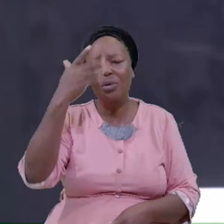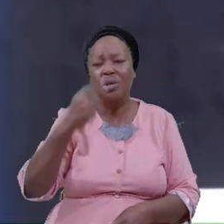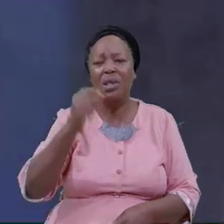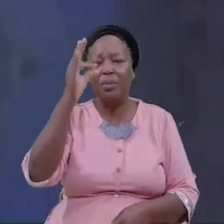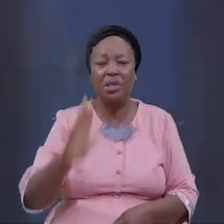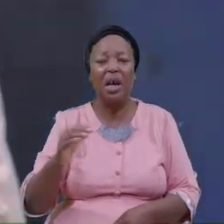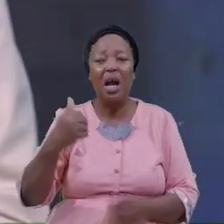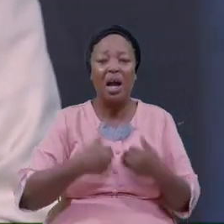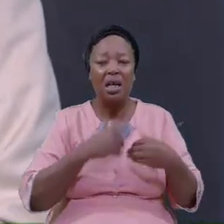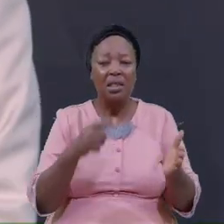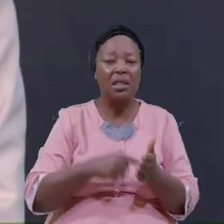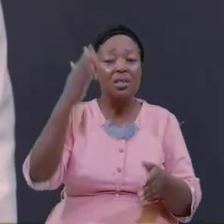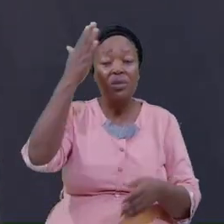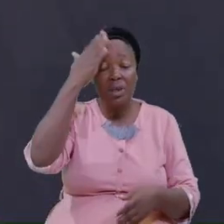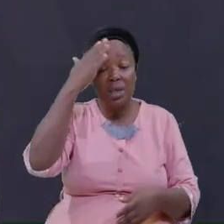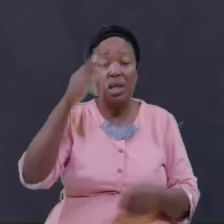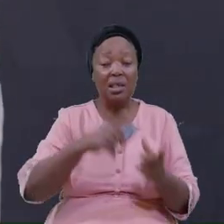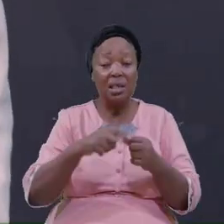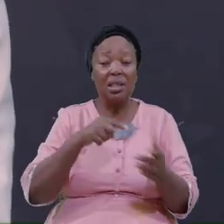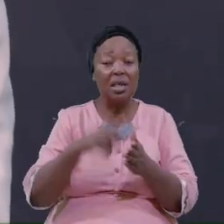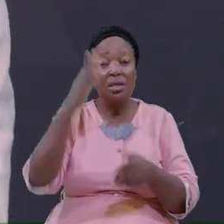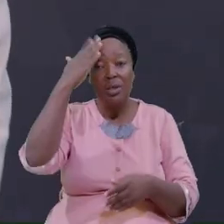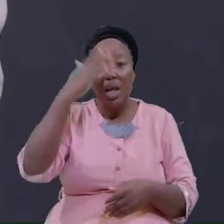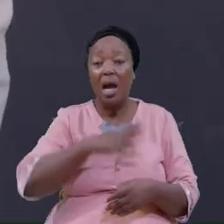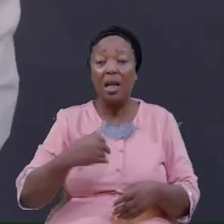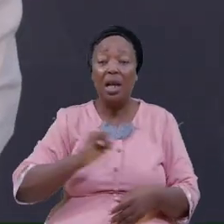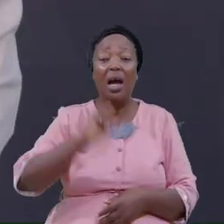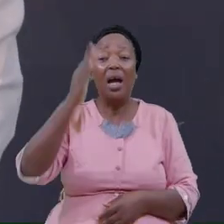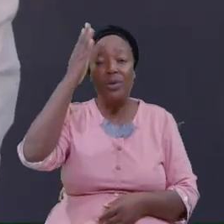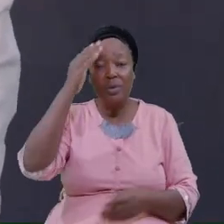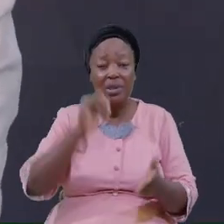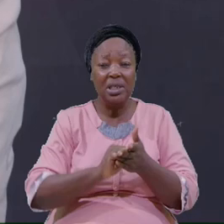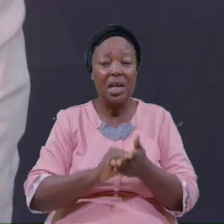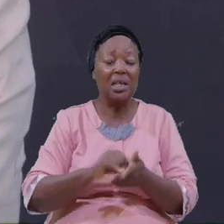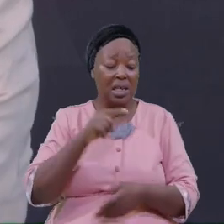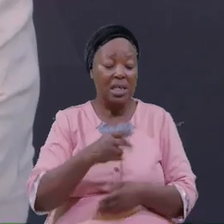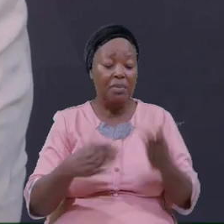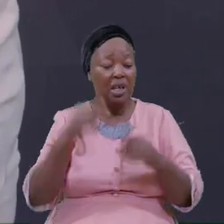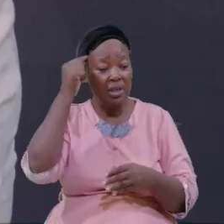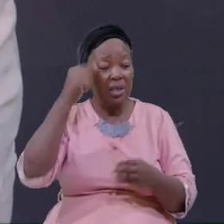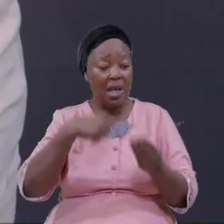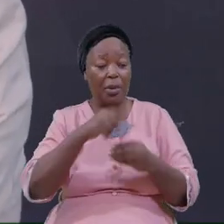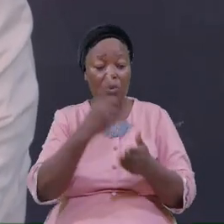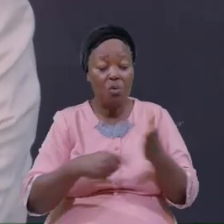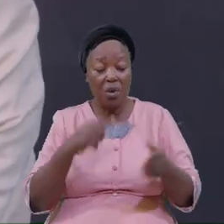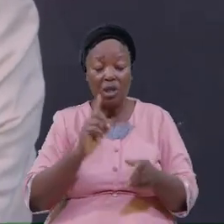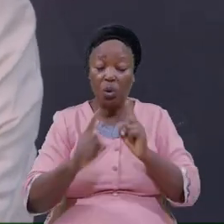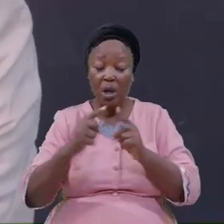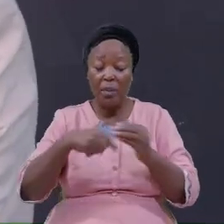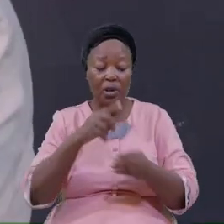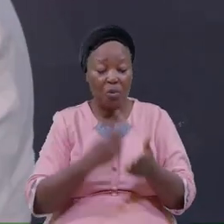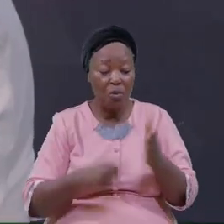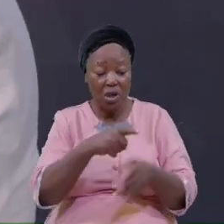this knowledge, and I know he might talk about what he knows, and to shut him